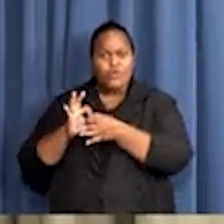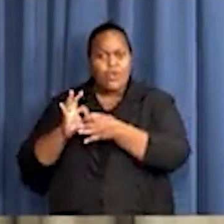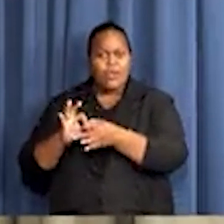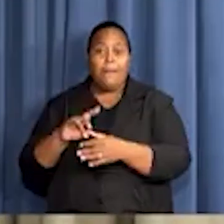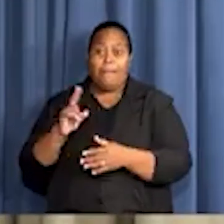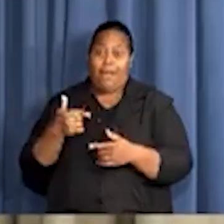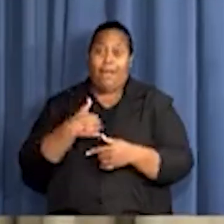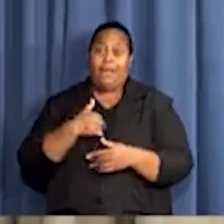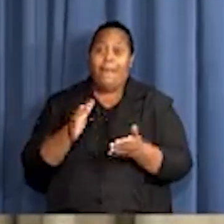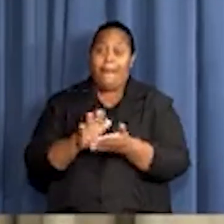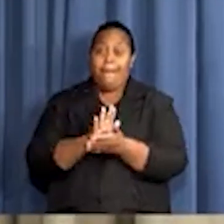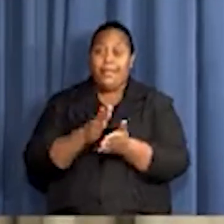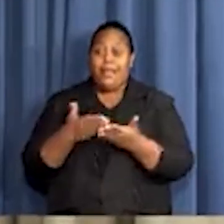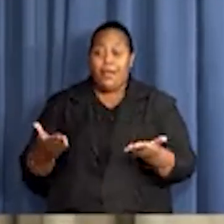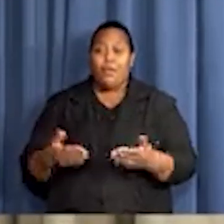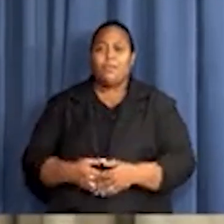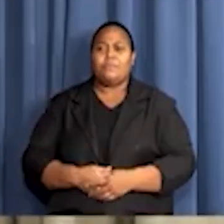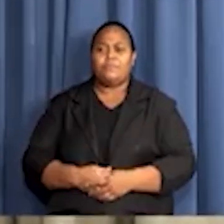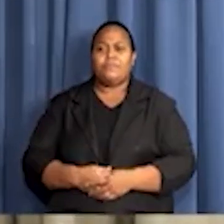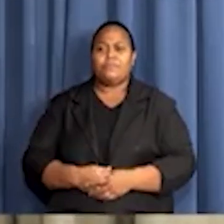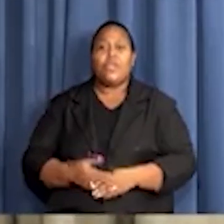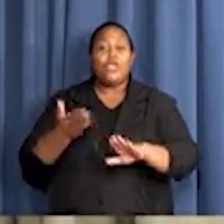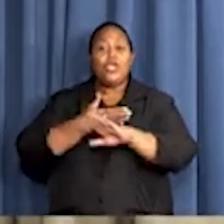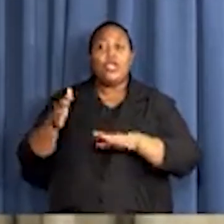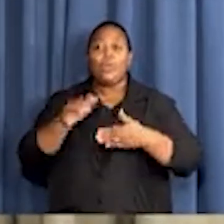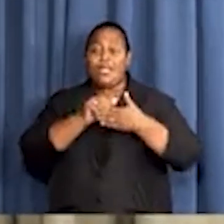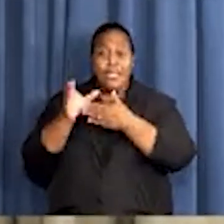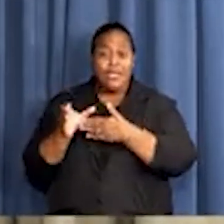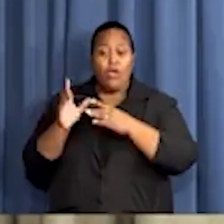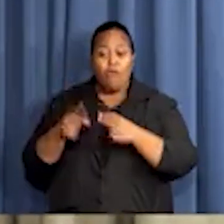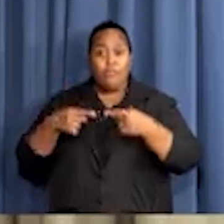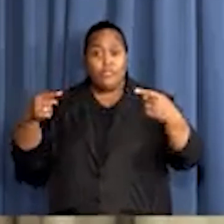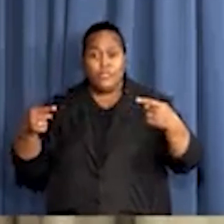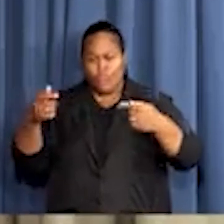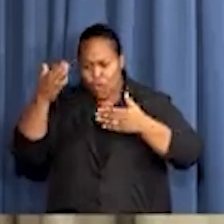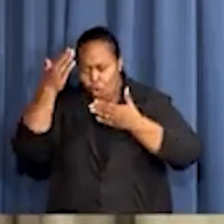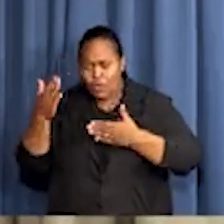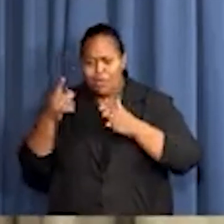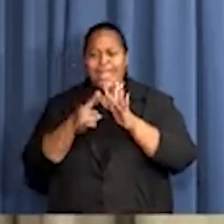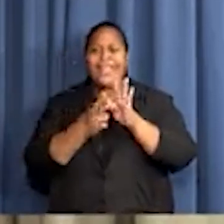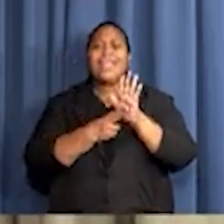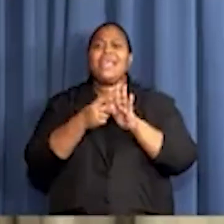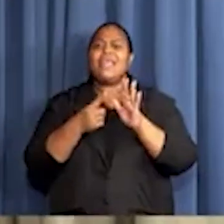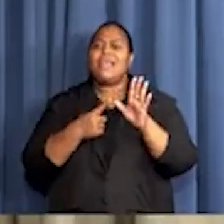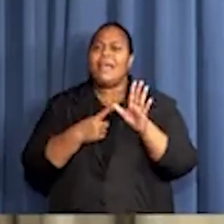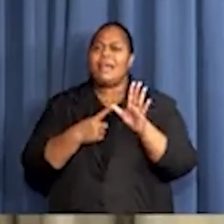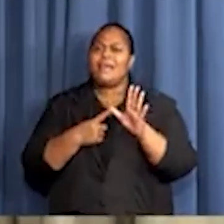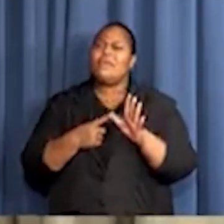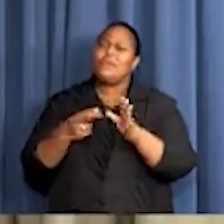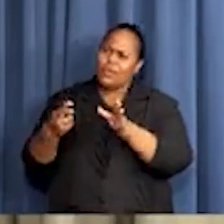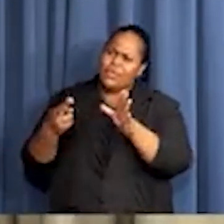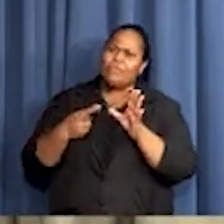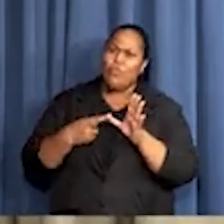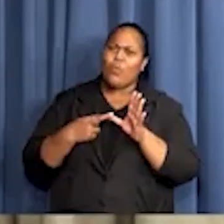pleased, therefore, when the new leader of the opposition, the Honorable Inia Seriratu, responded favorably to overtures